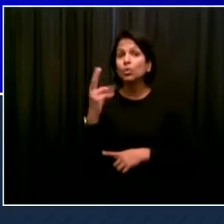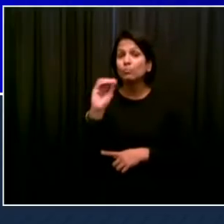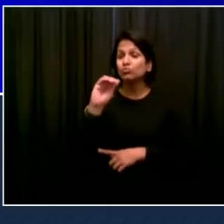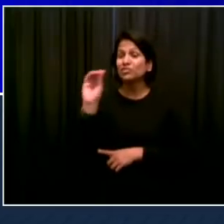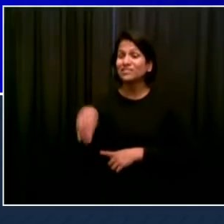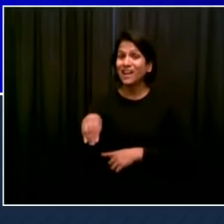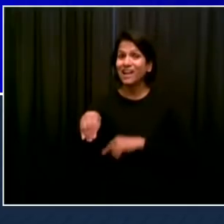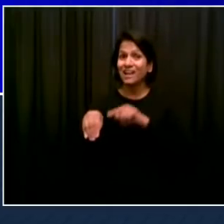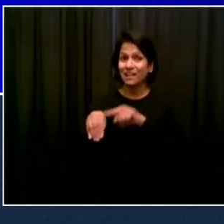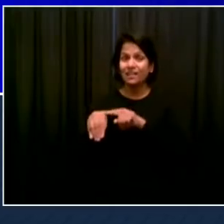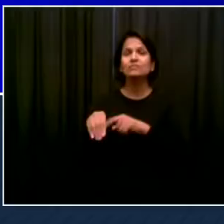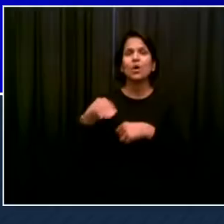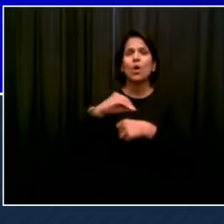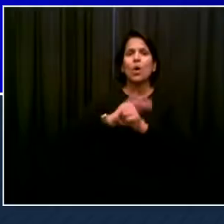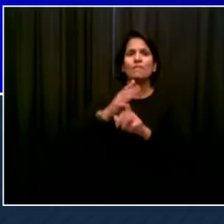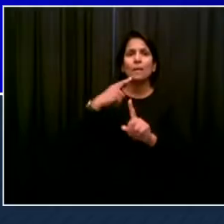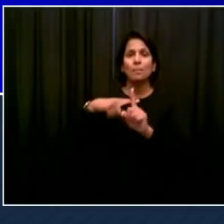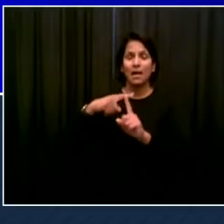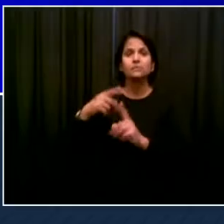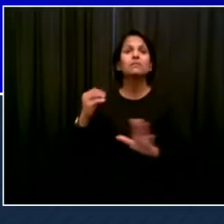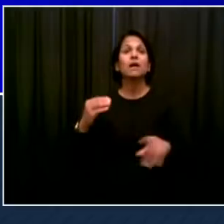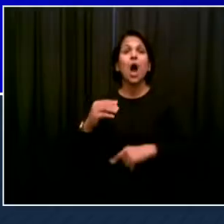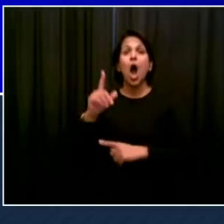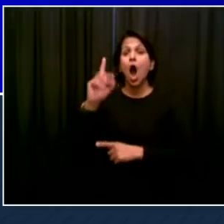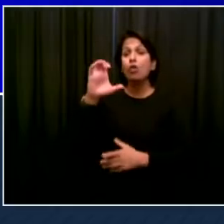Hospitalization rate per 100,000 people is